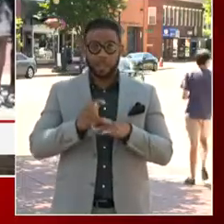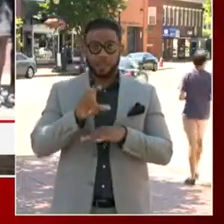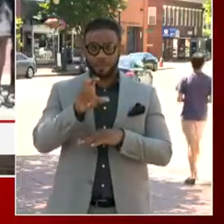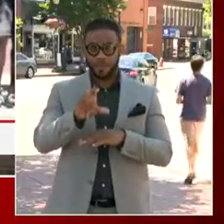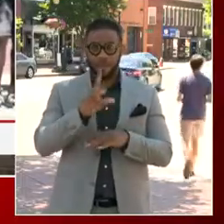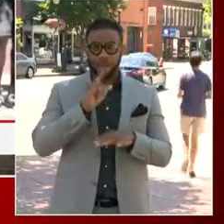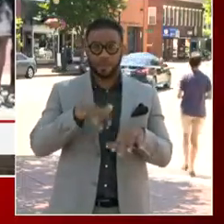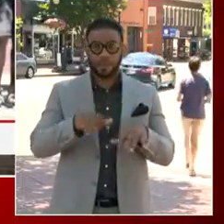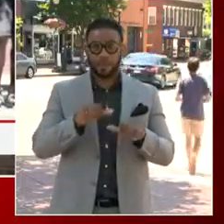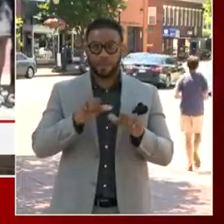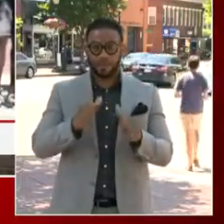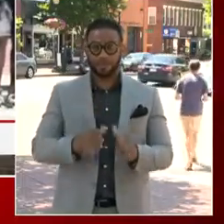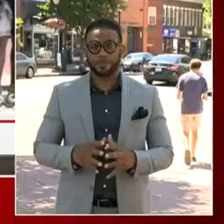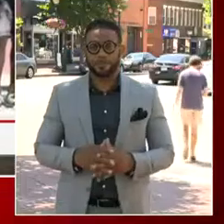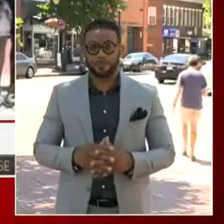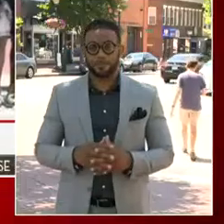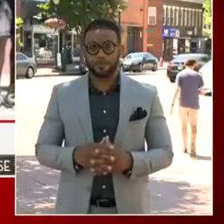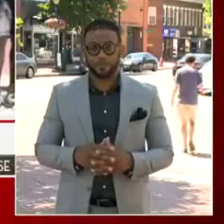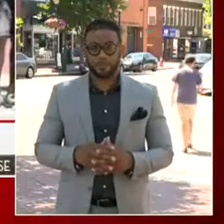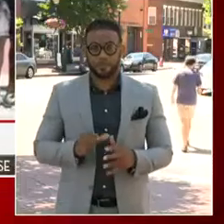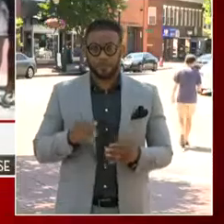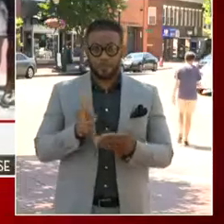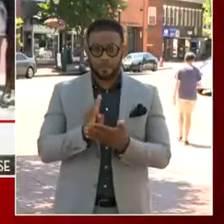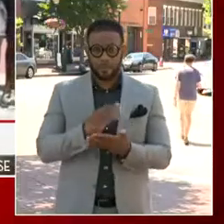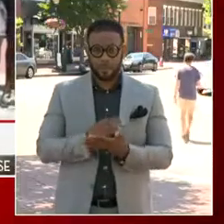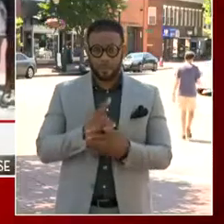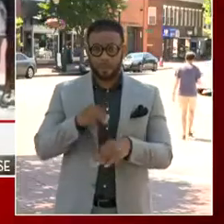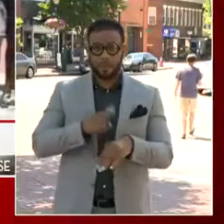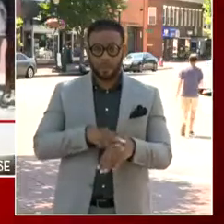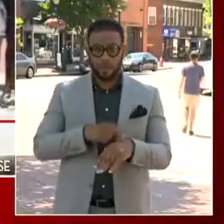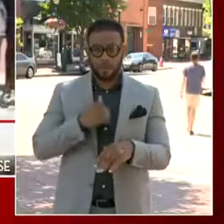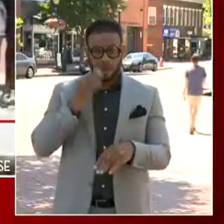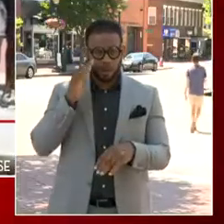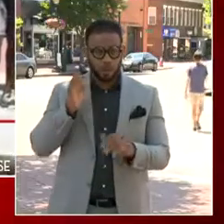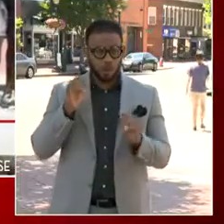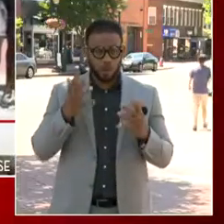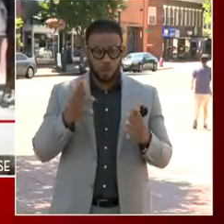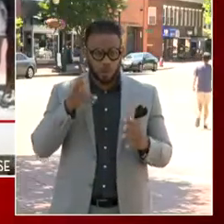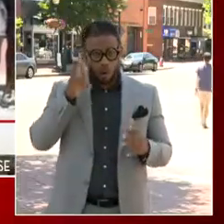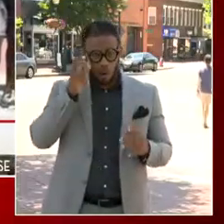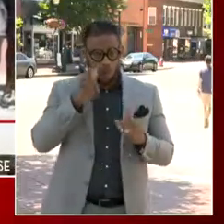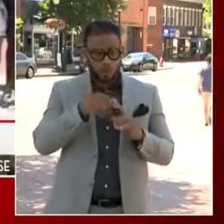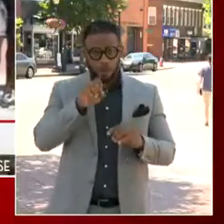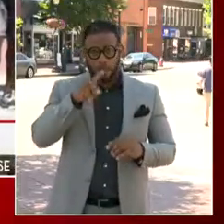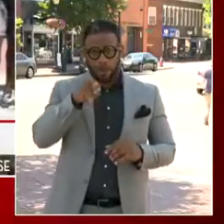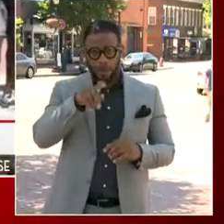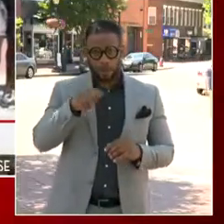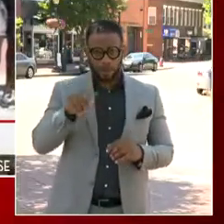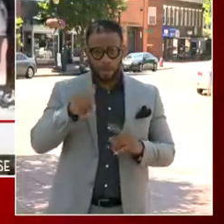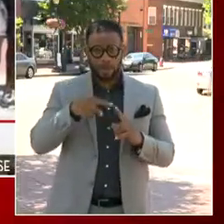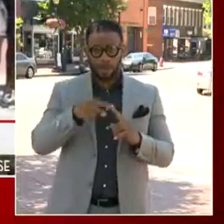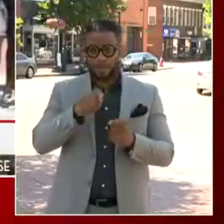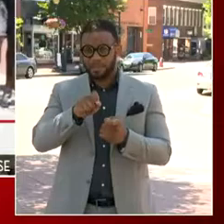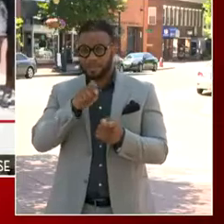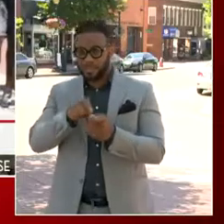investments are taking shape. This budget, of course, and I know you've already heard from Everett about the specifics,